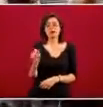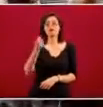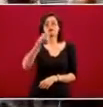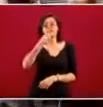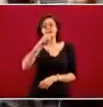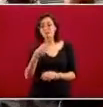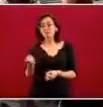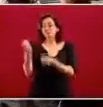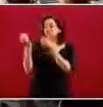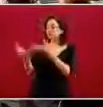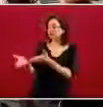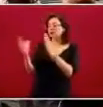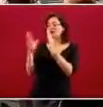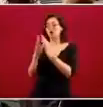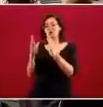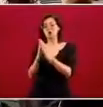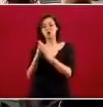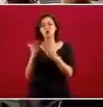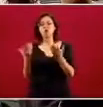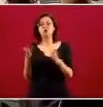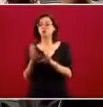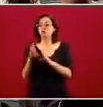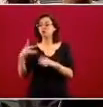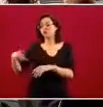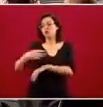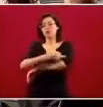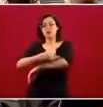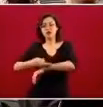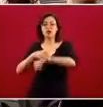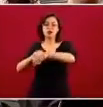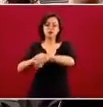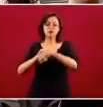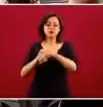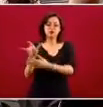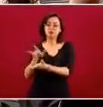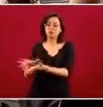relative, a friend, and then they don't have to be exposed.